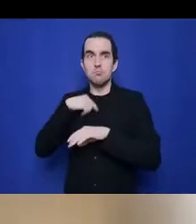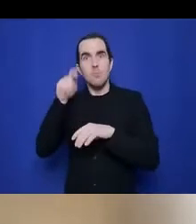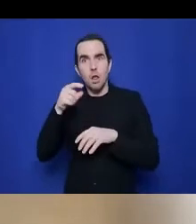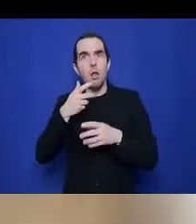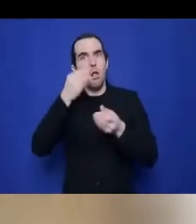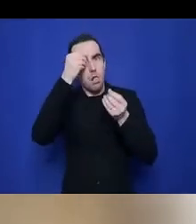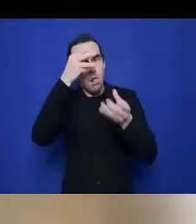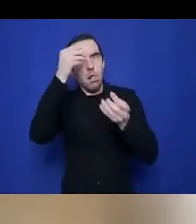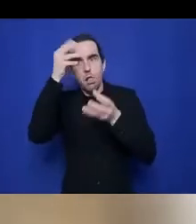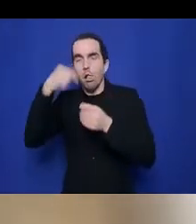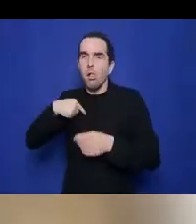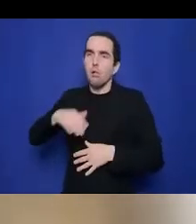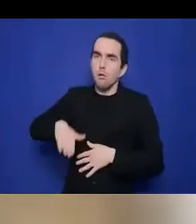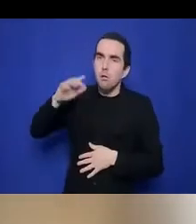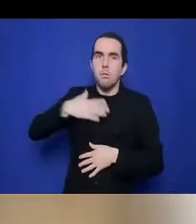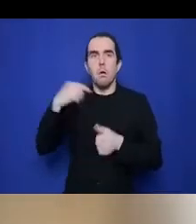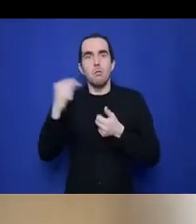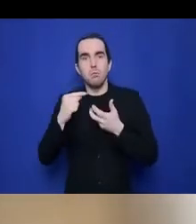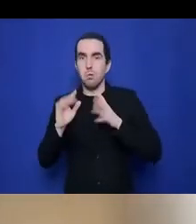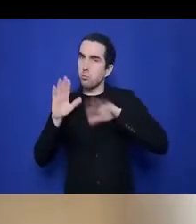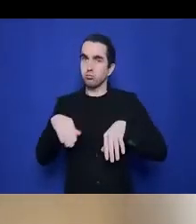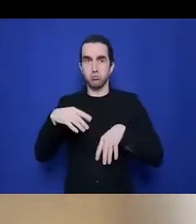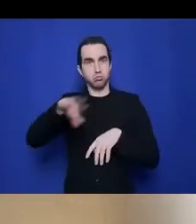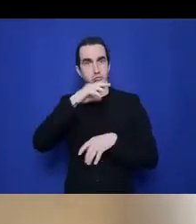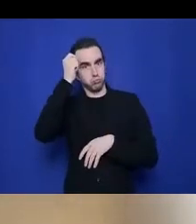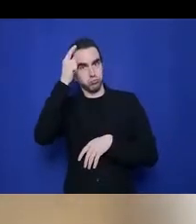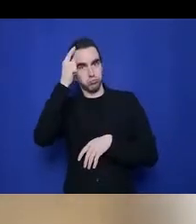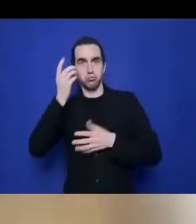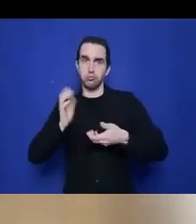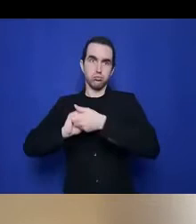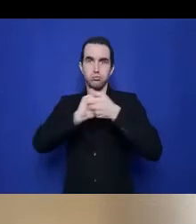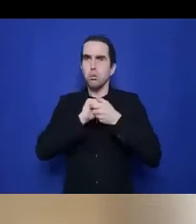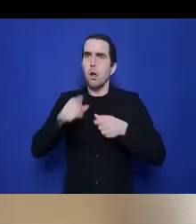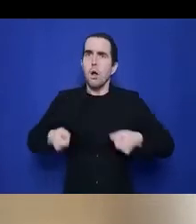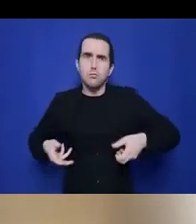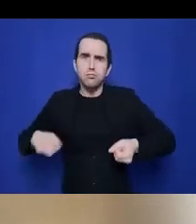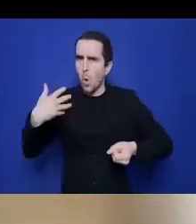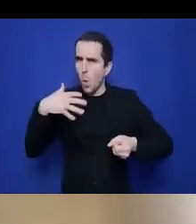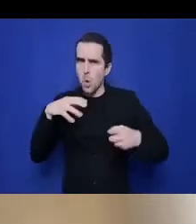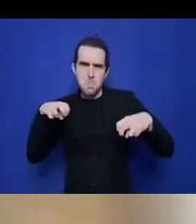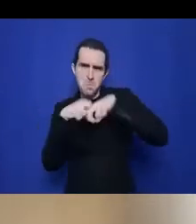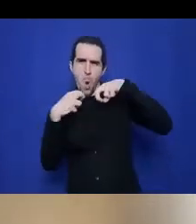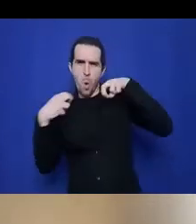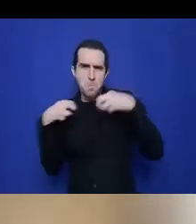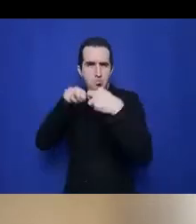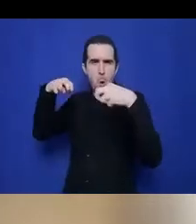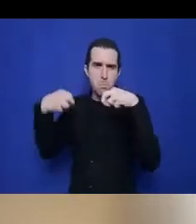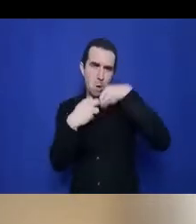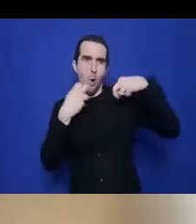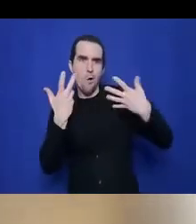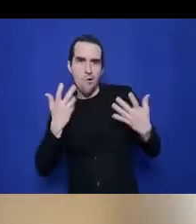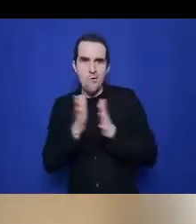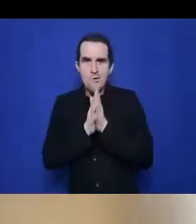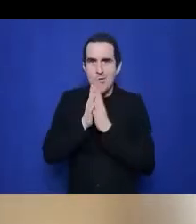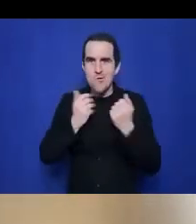brings out a level of intensity and aggression in people that you just don't see in everyday life. I remember being in my room at night as a kid, shooting